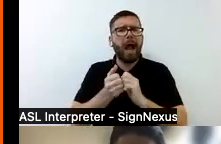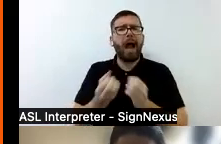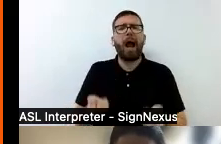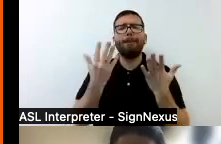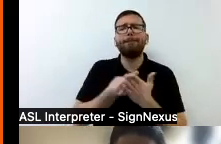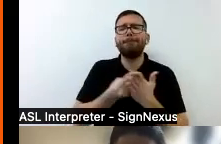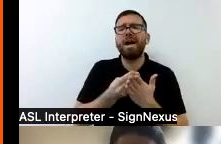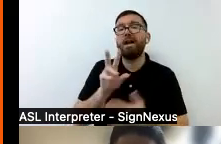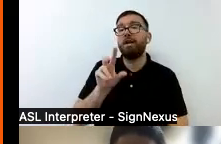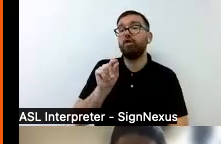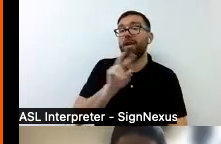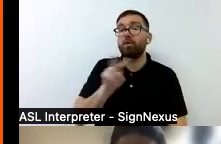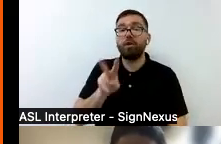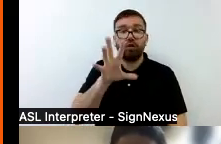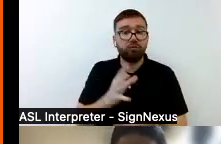year.